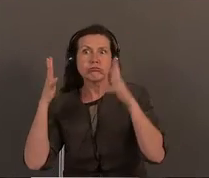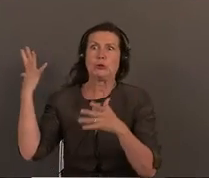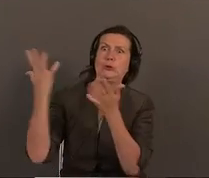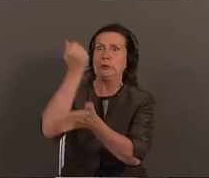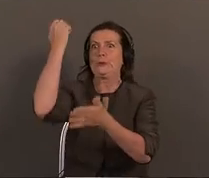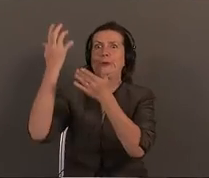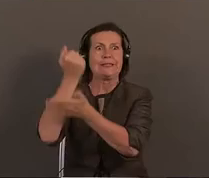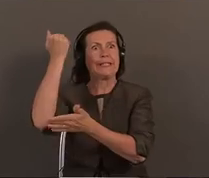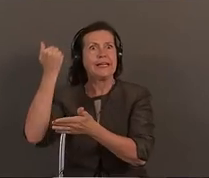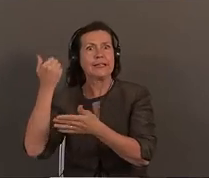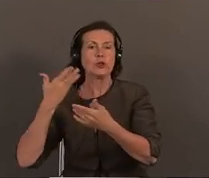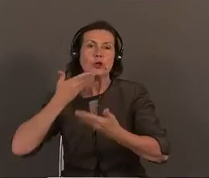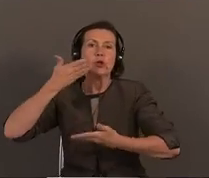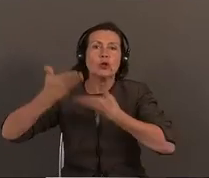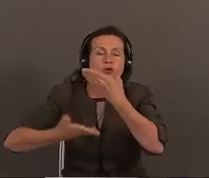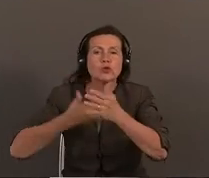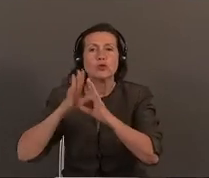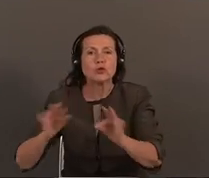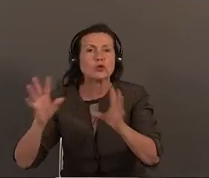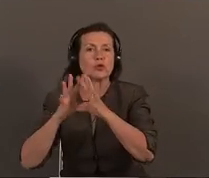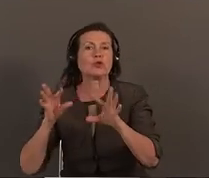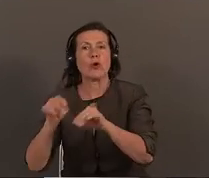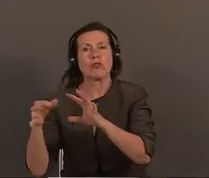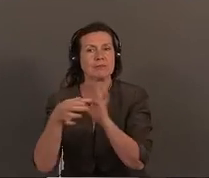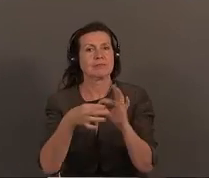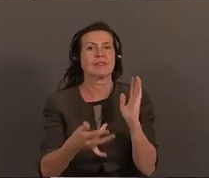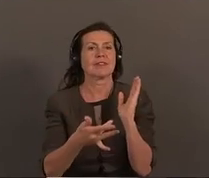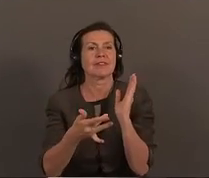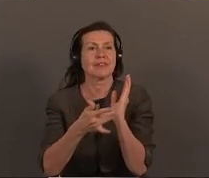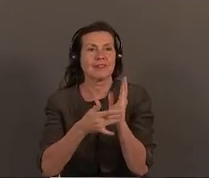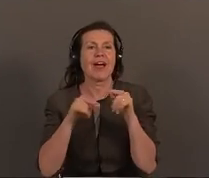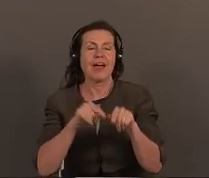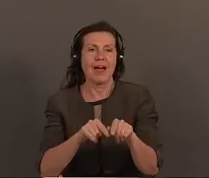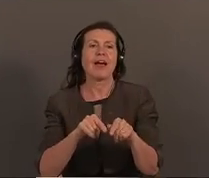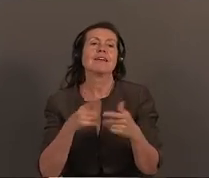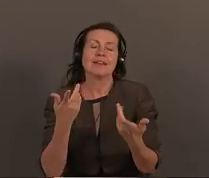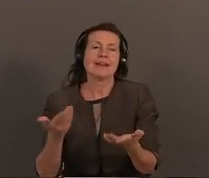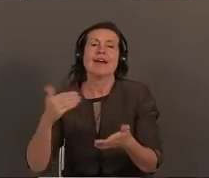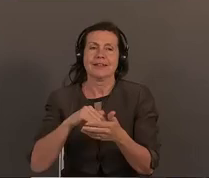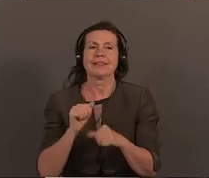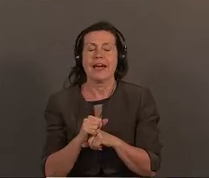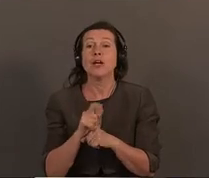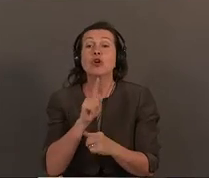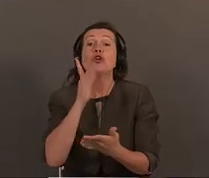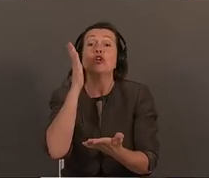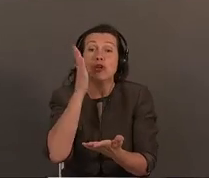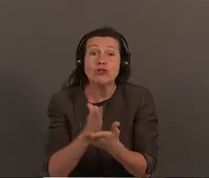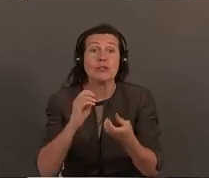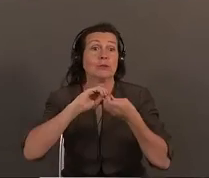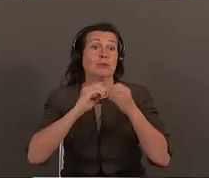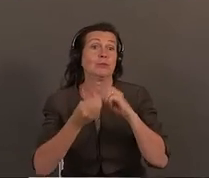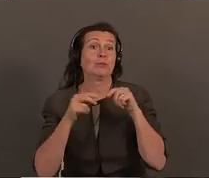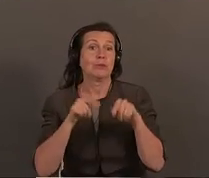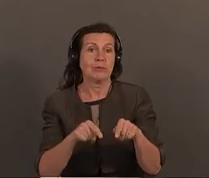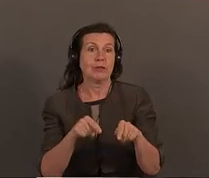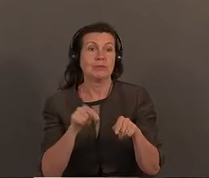we have a playing field in Europe that gives it chance to startups. So it deals with financial, with